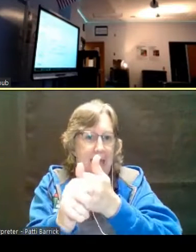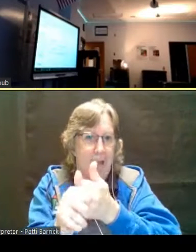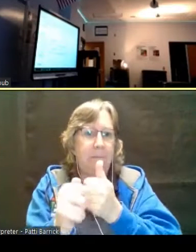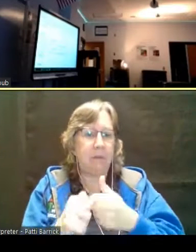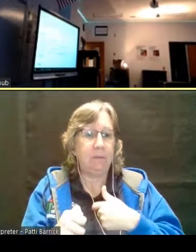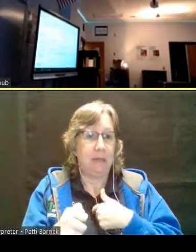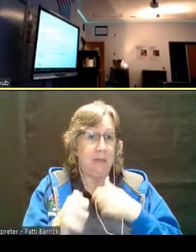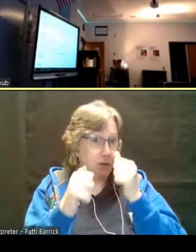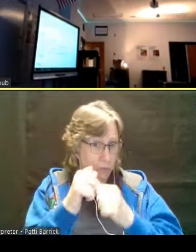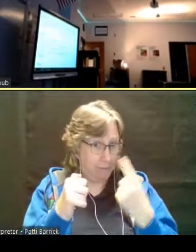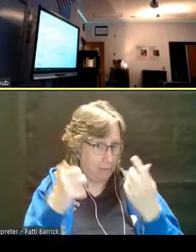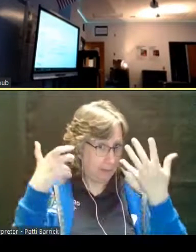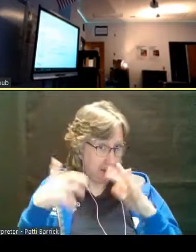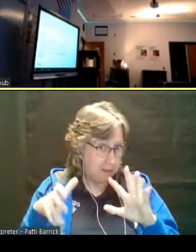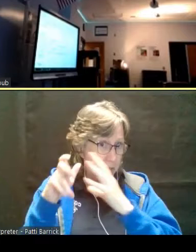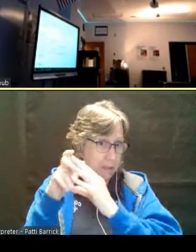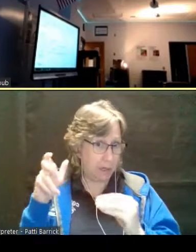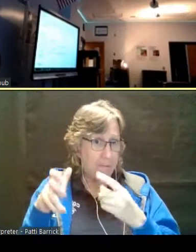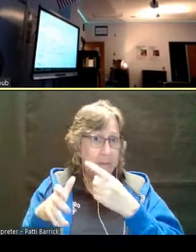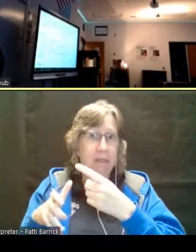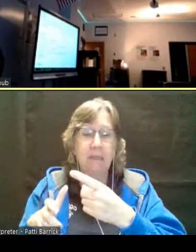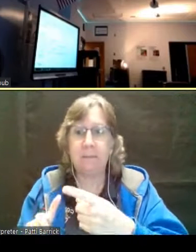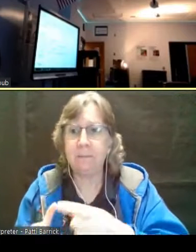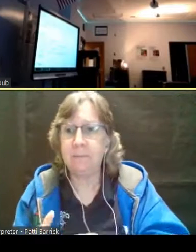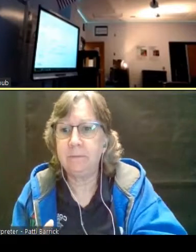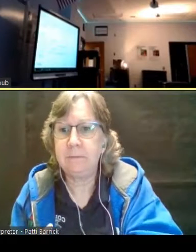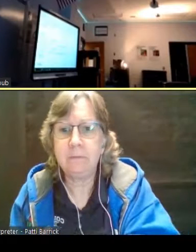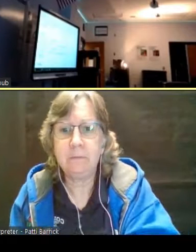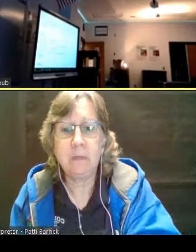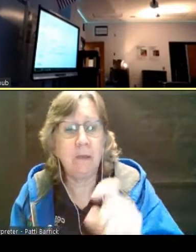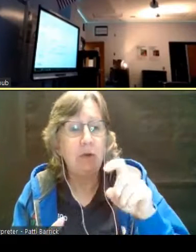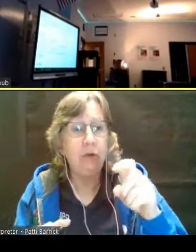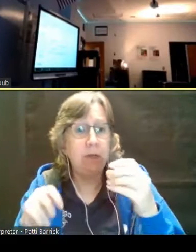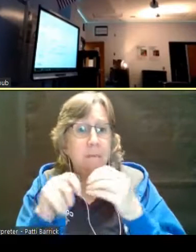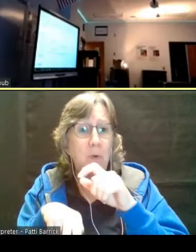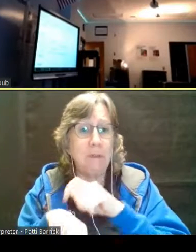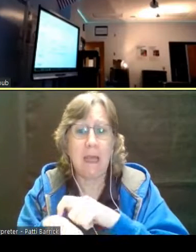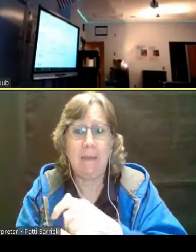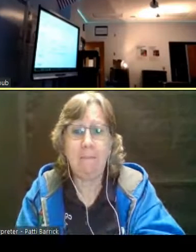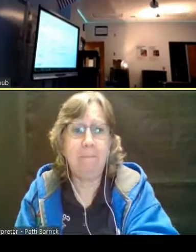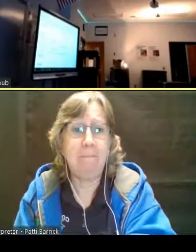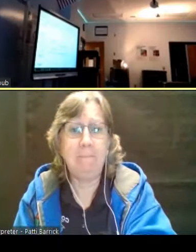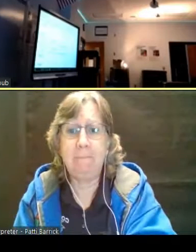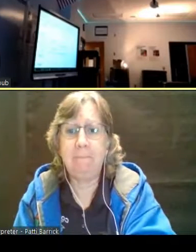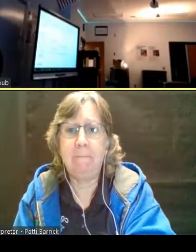So are we all at this point? Is there anyone that needs for us to wait?